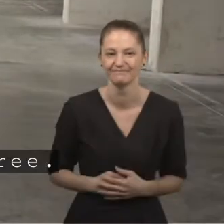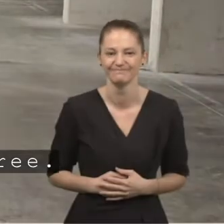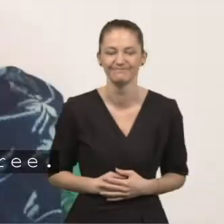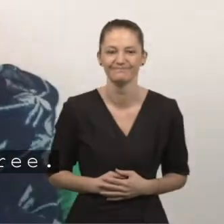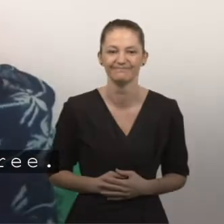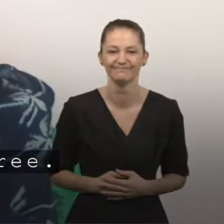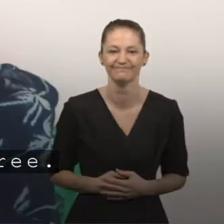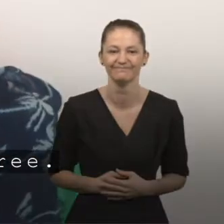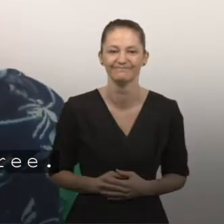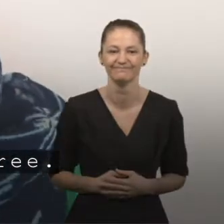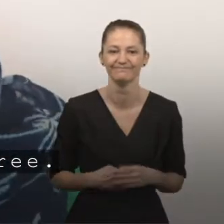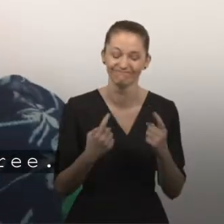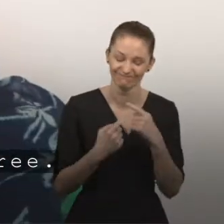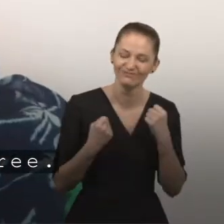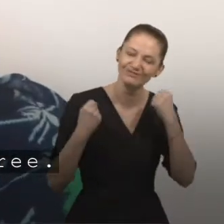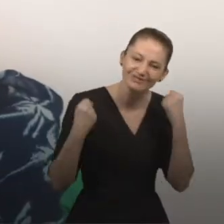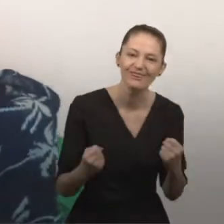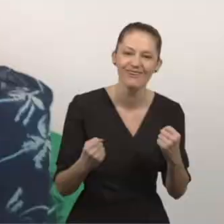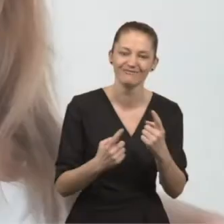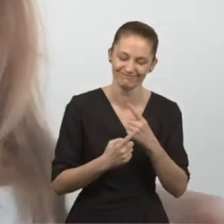We are strong, and we are livid.